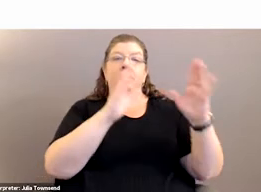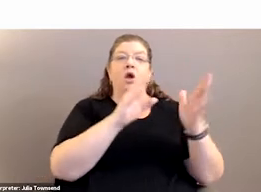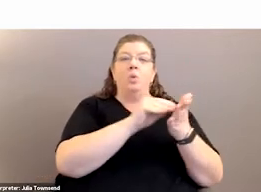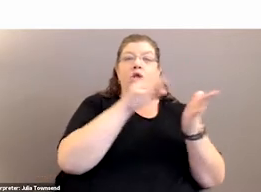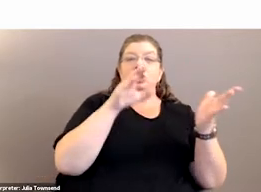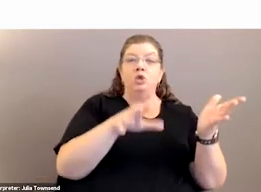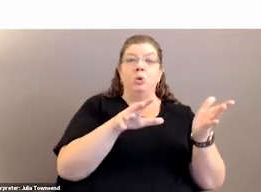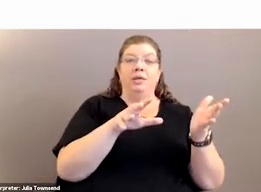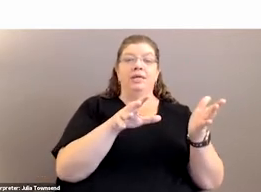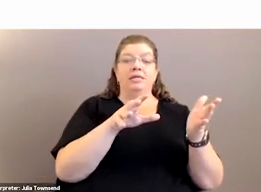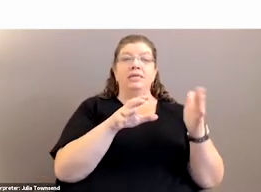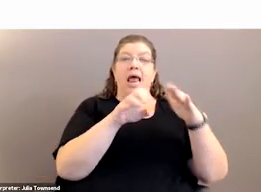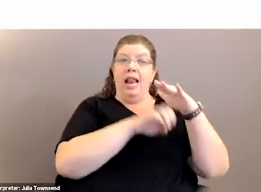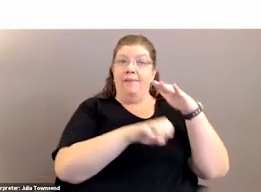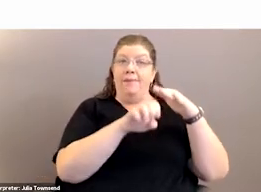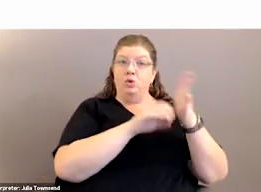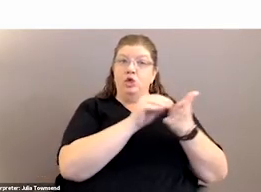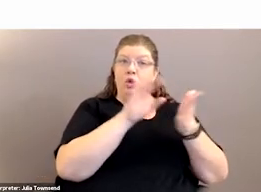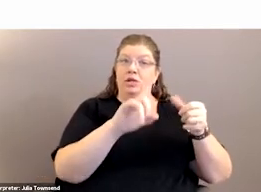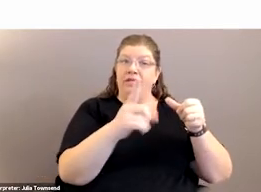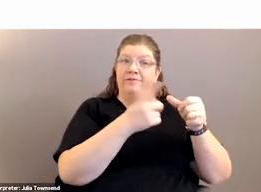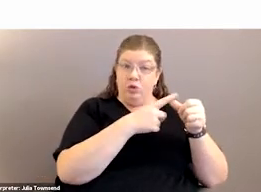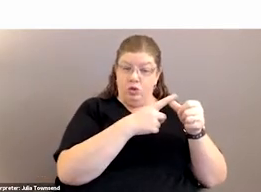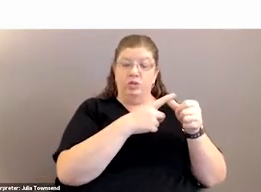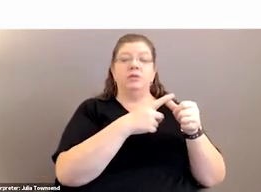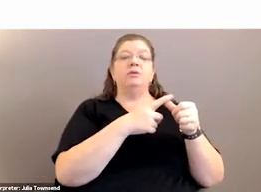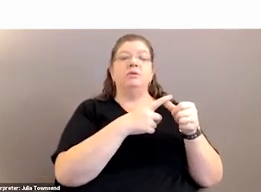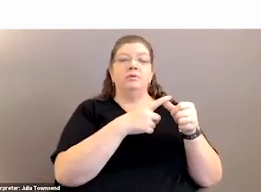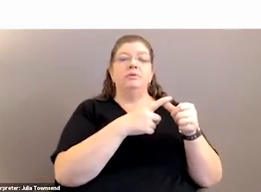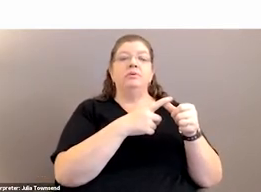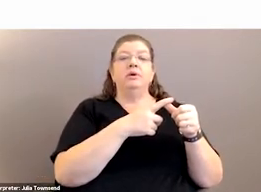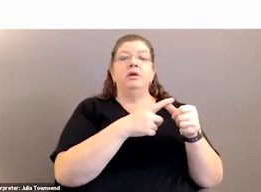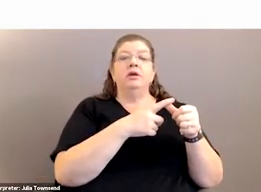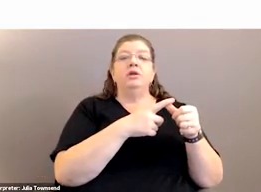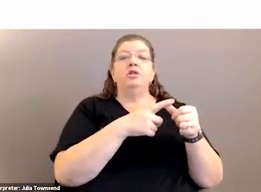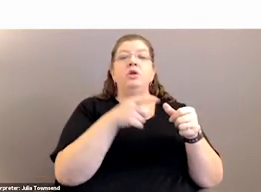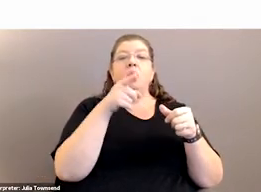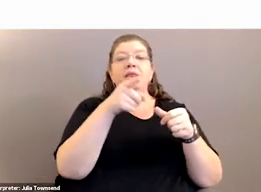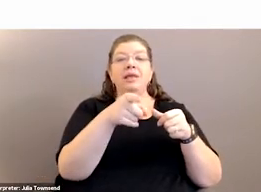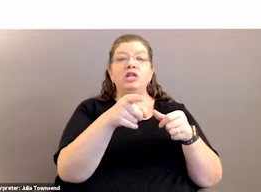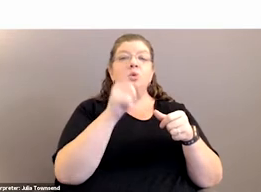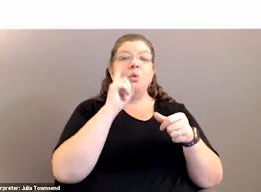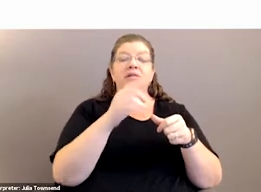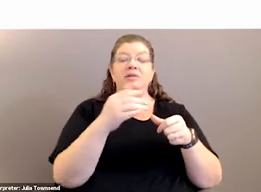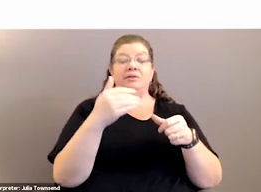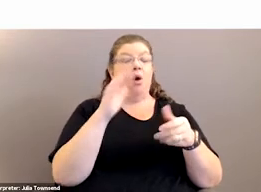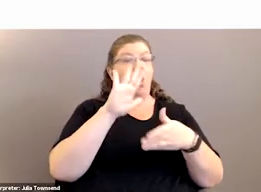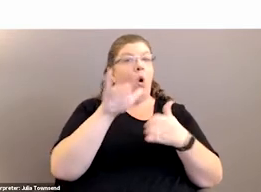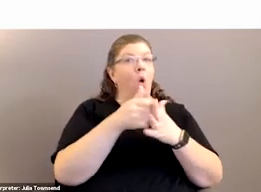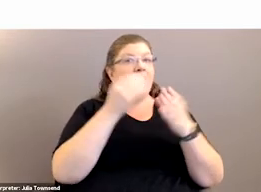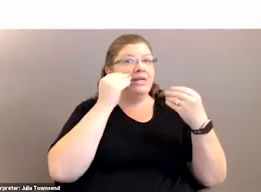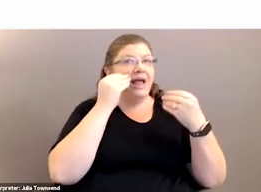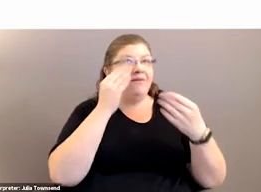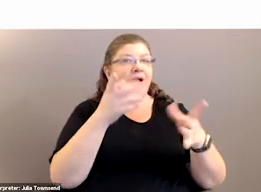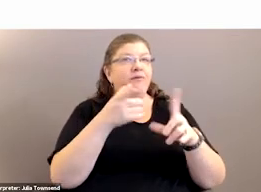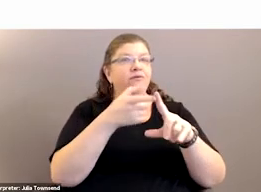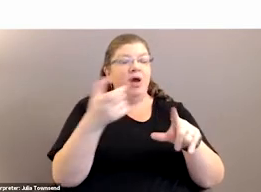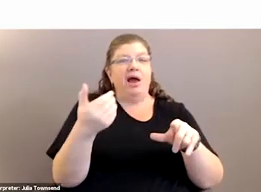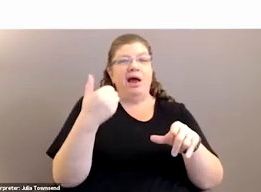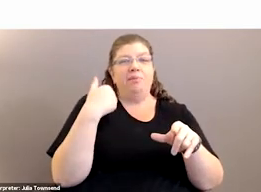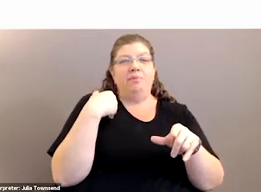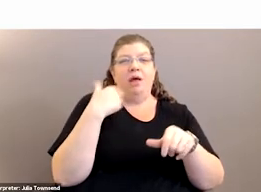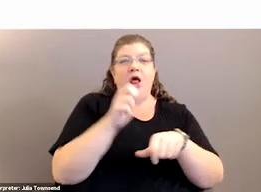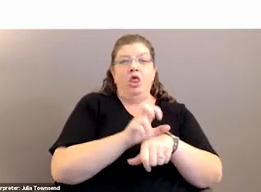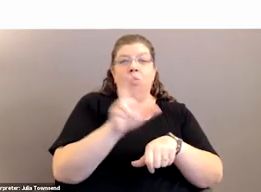with elementary students so as of um all of this data is as of 3